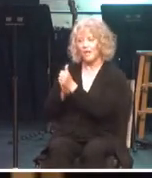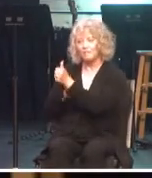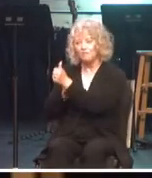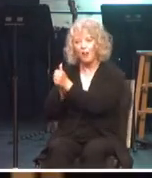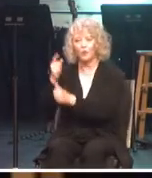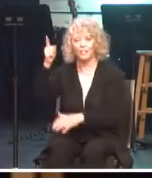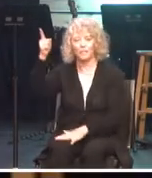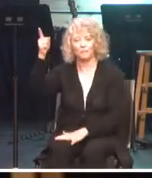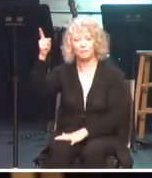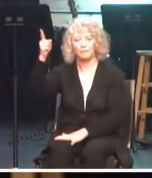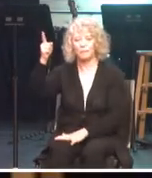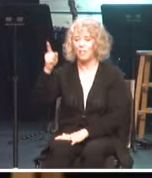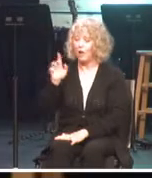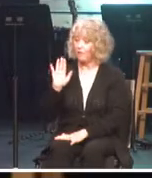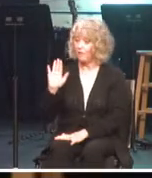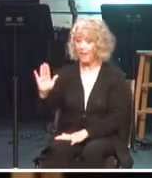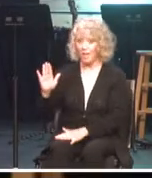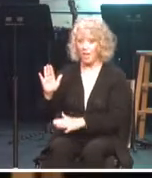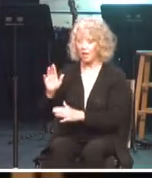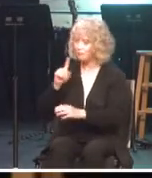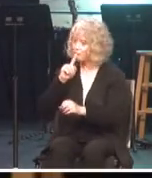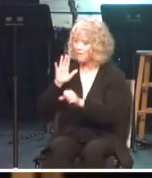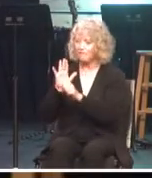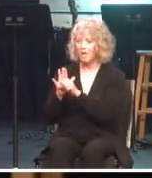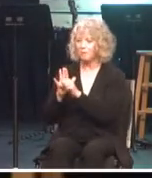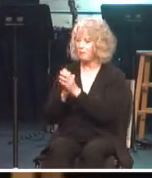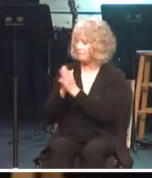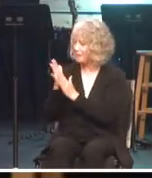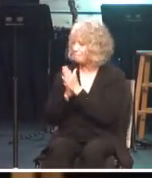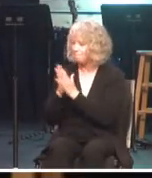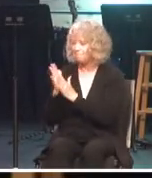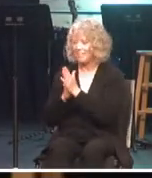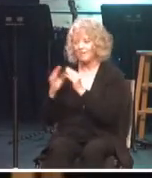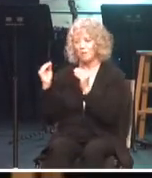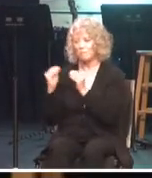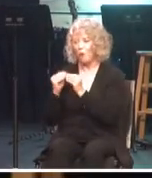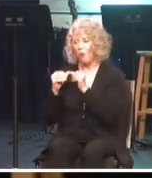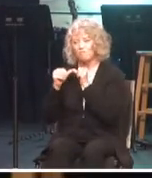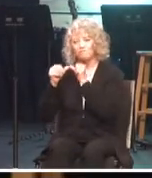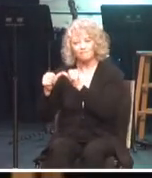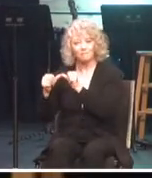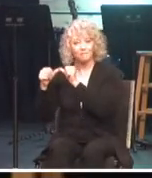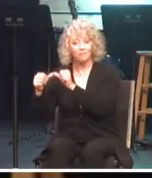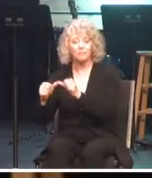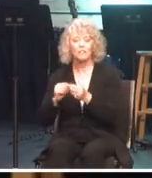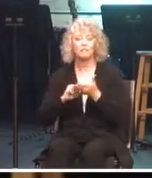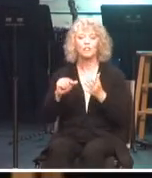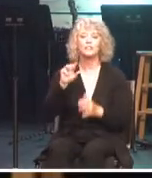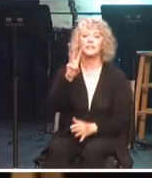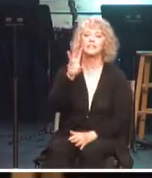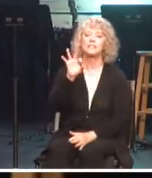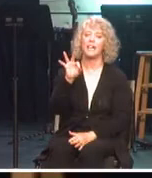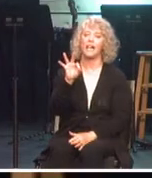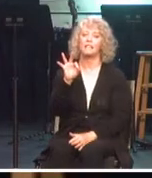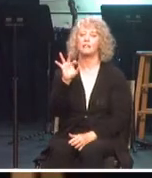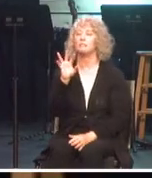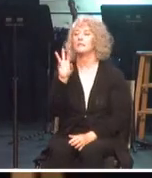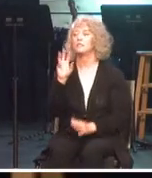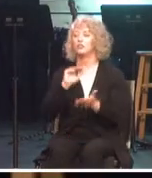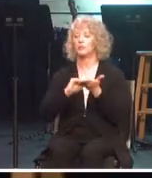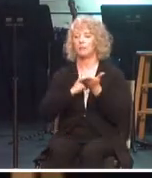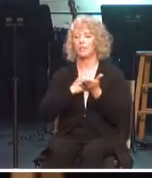energize their commitment further. Look at verse 68. It's what we see happen.